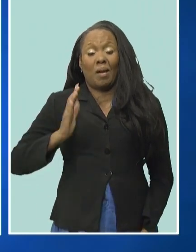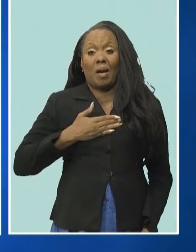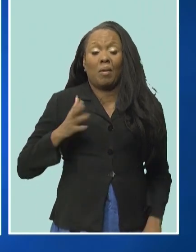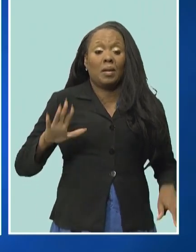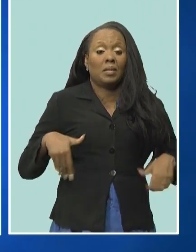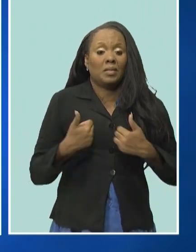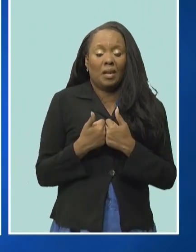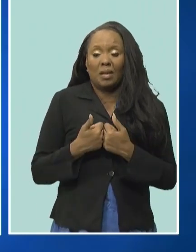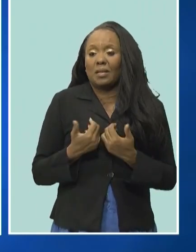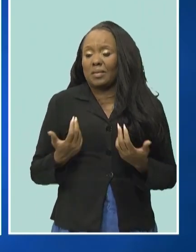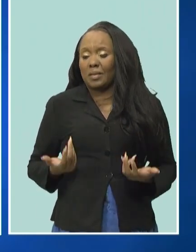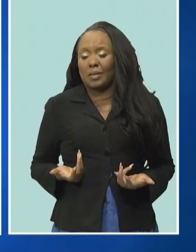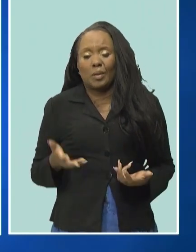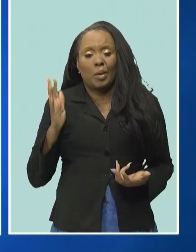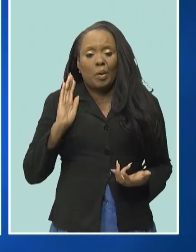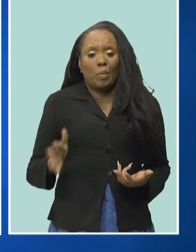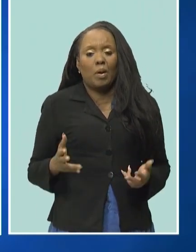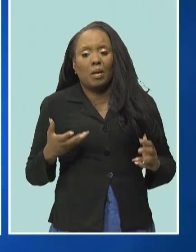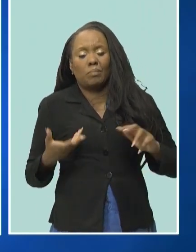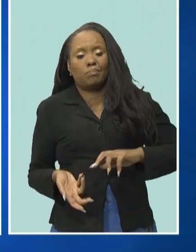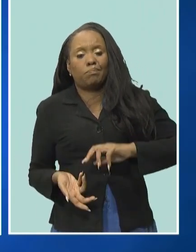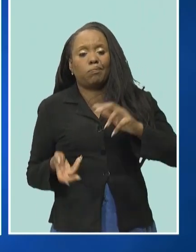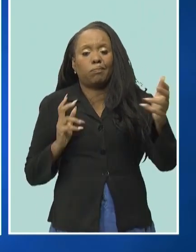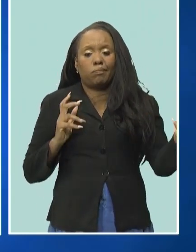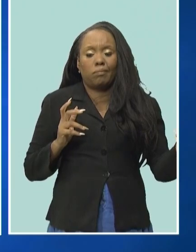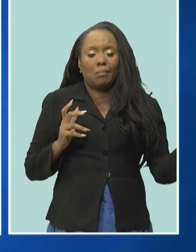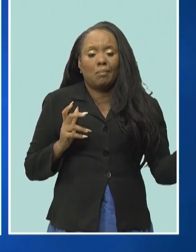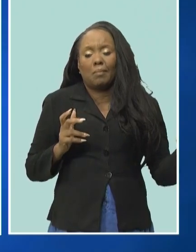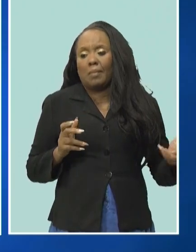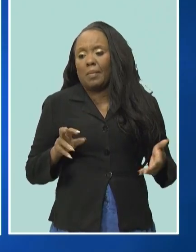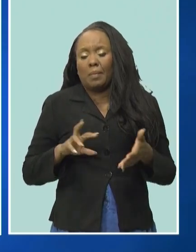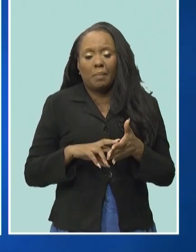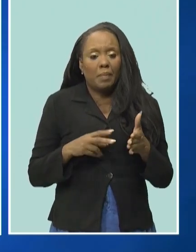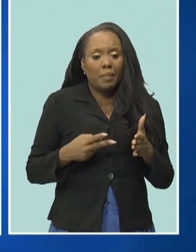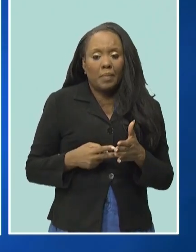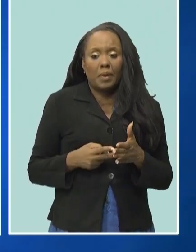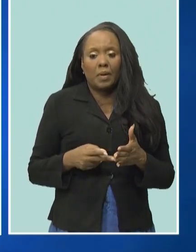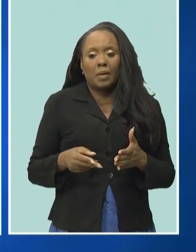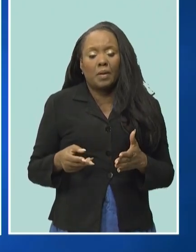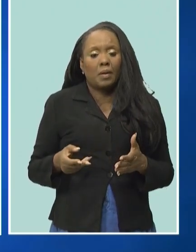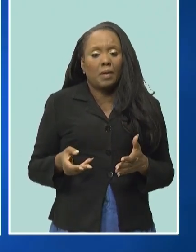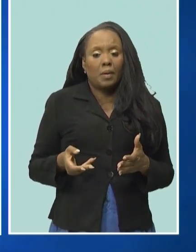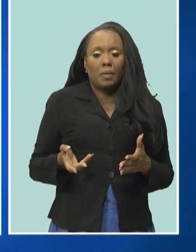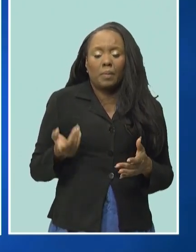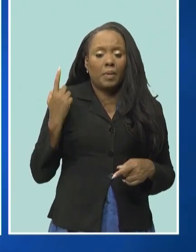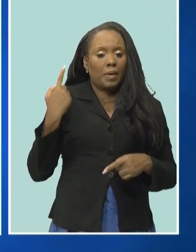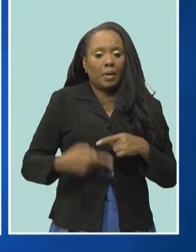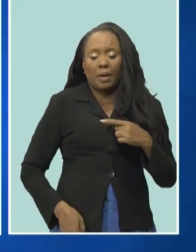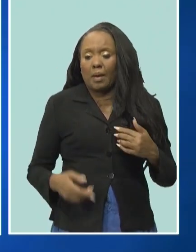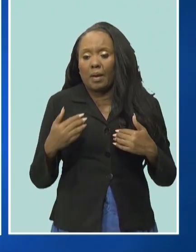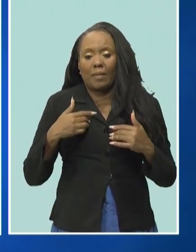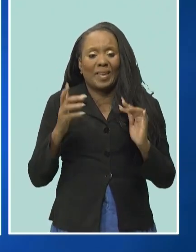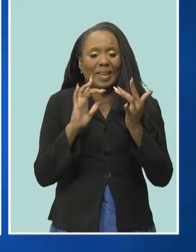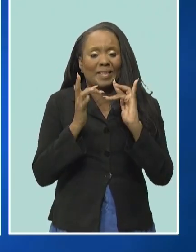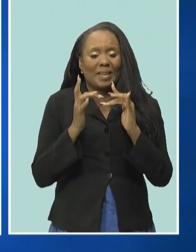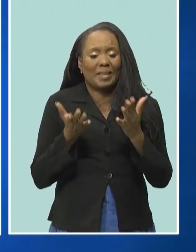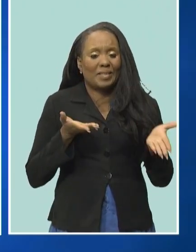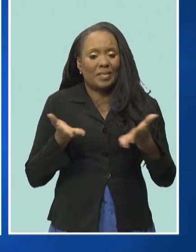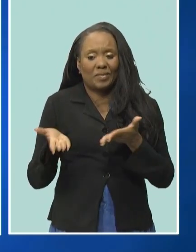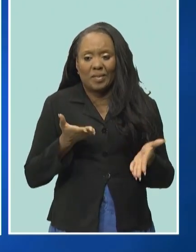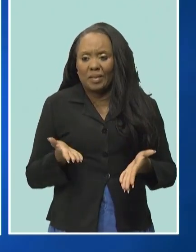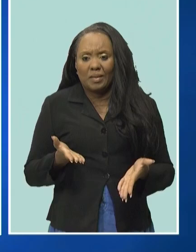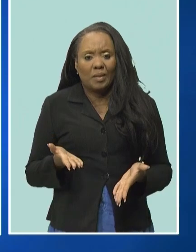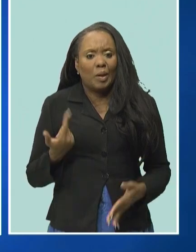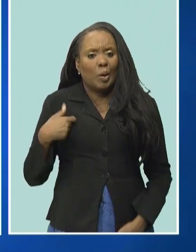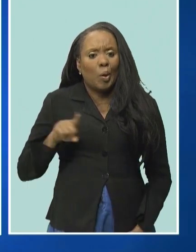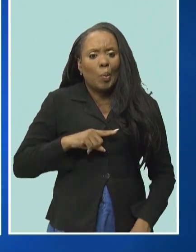of disrupting our services by causing us to stop all internet-facing services, which is quite